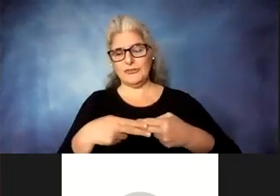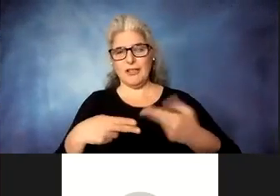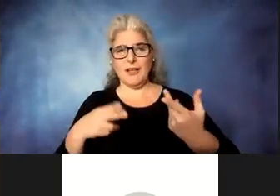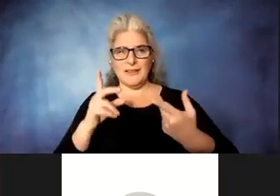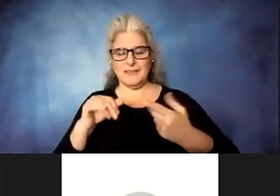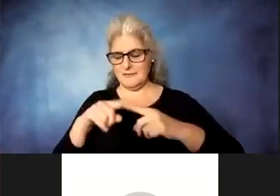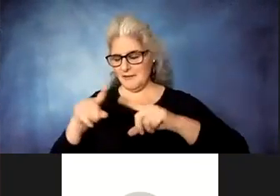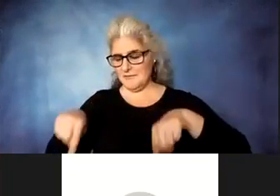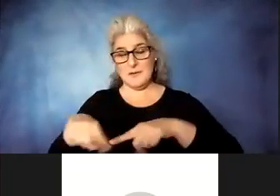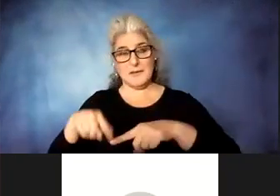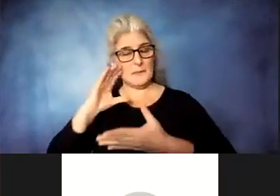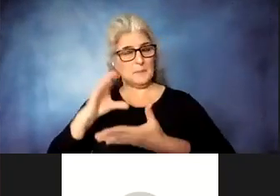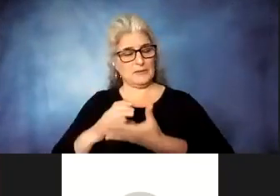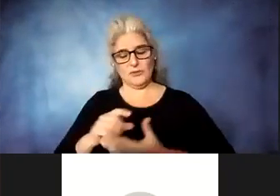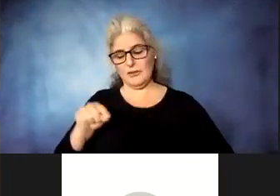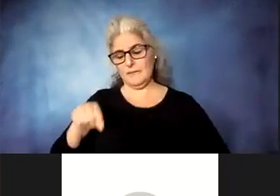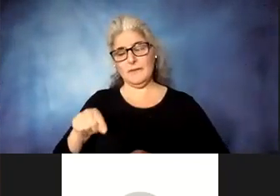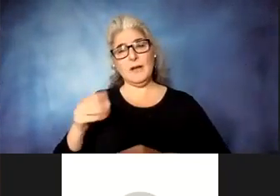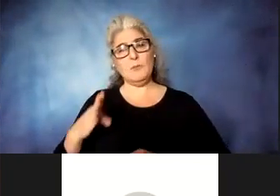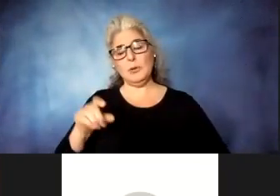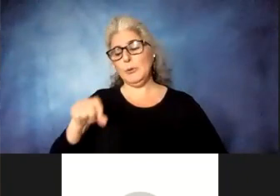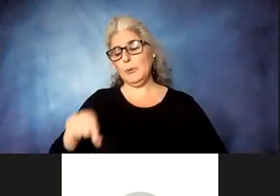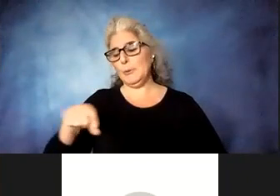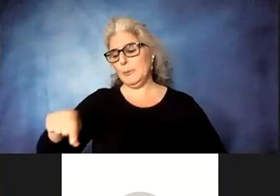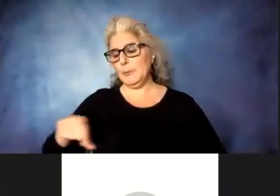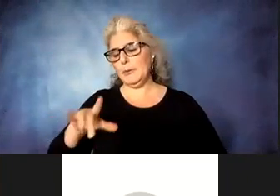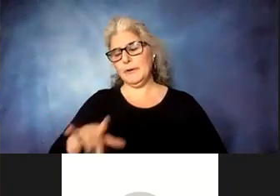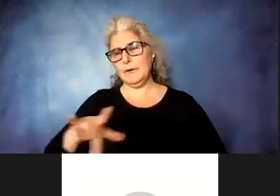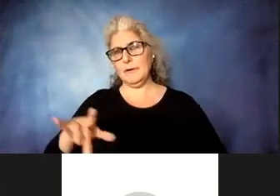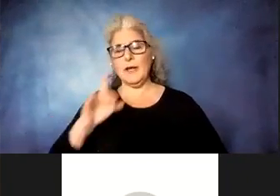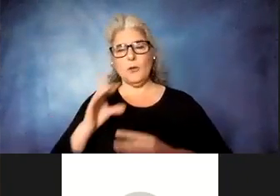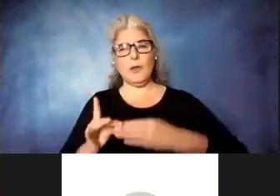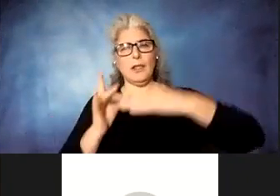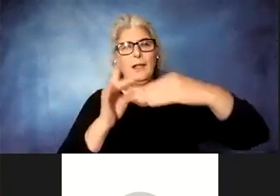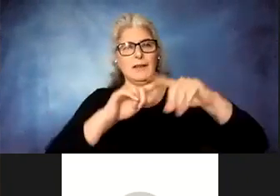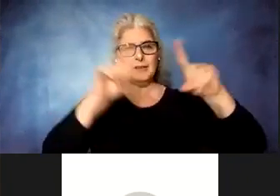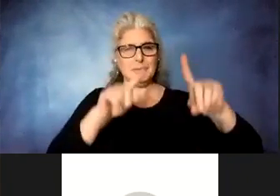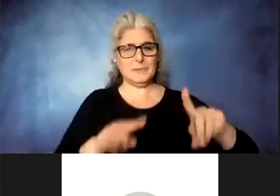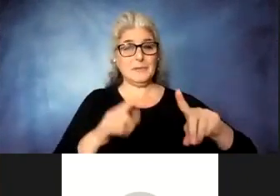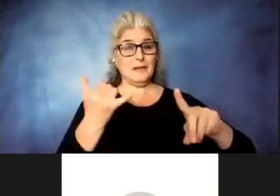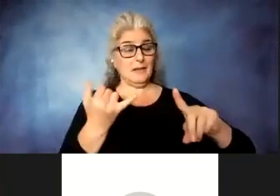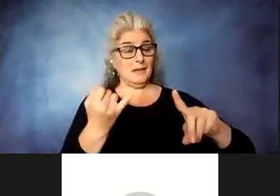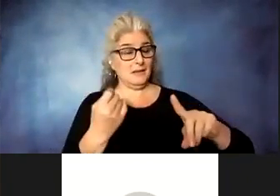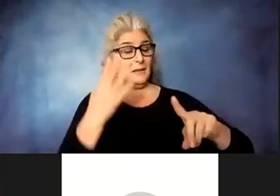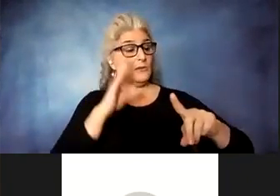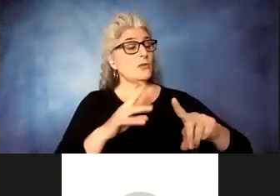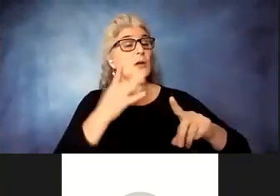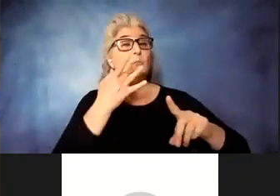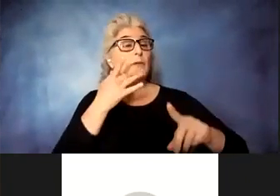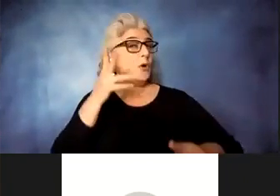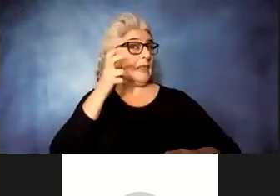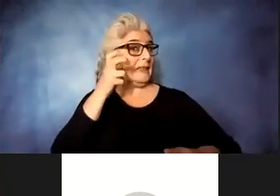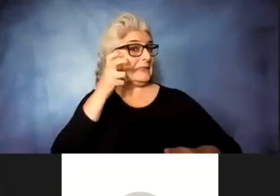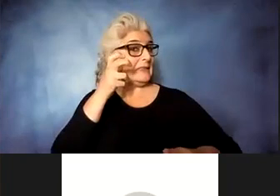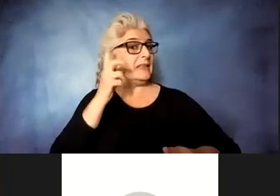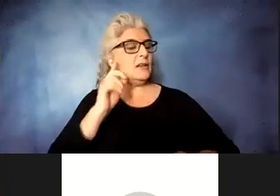And voters who prefer to hear the ballot read aloud to them can listen to the entire ballot and all the languages that are on that specific ballot. Again, if your